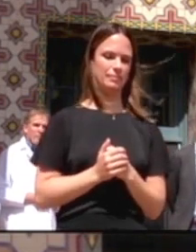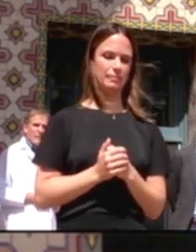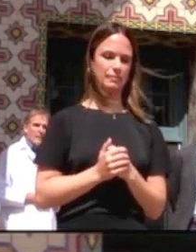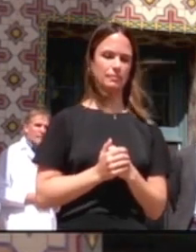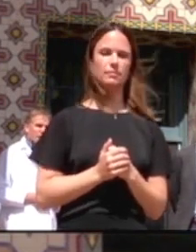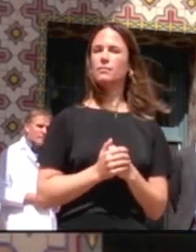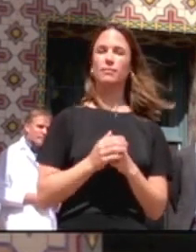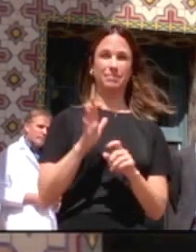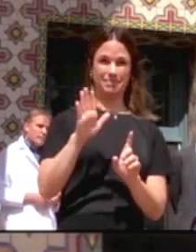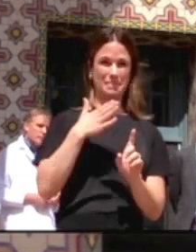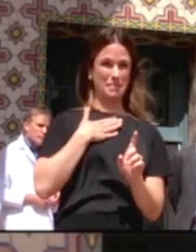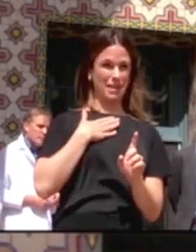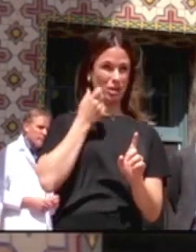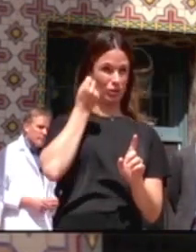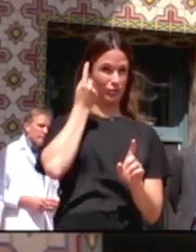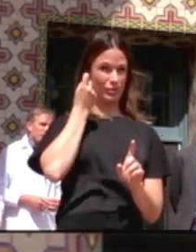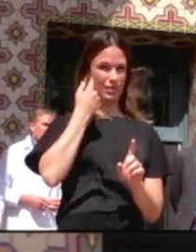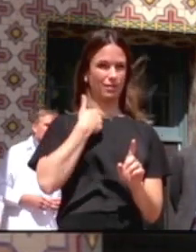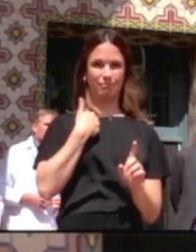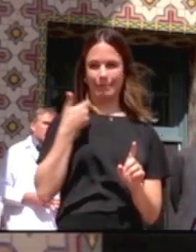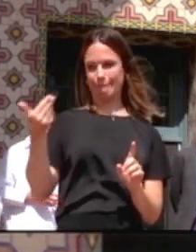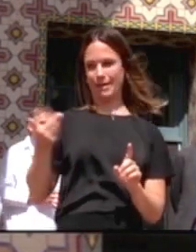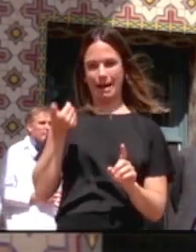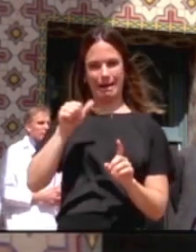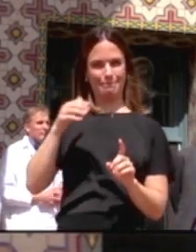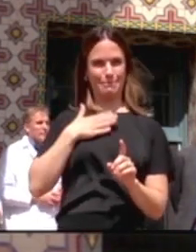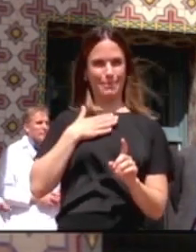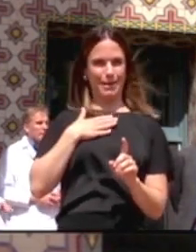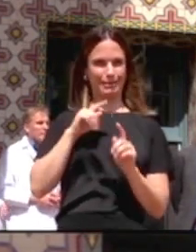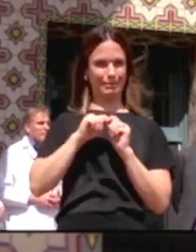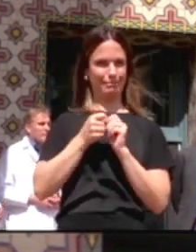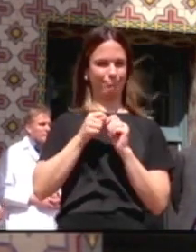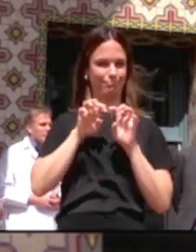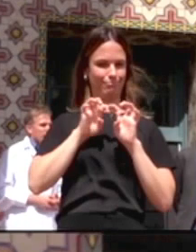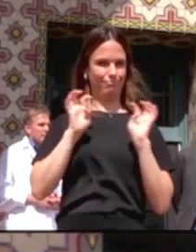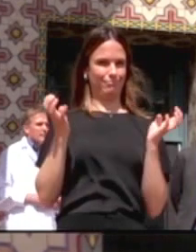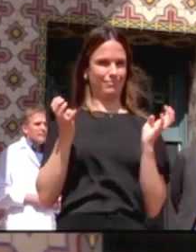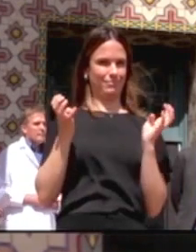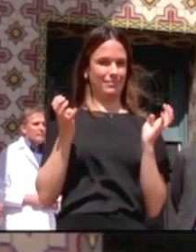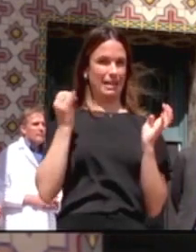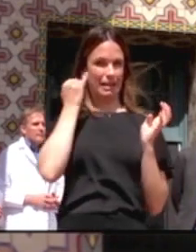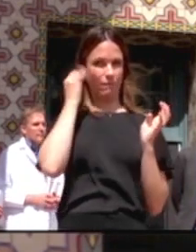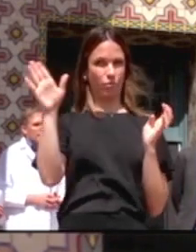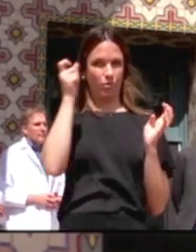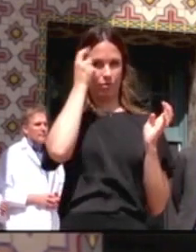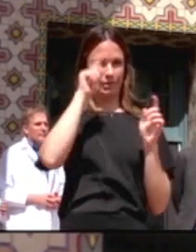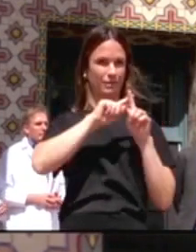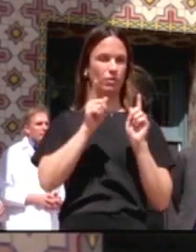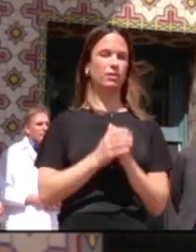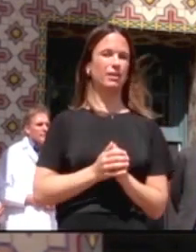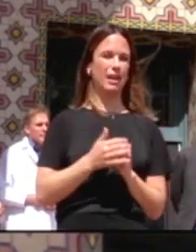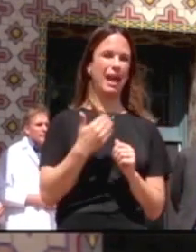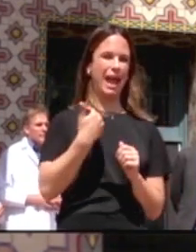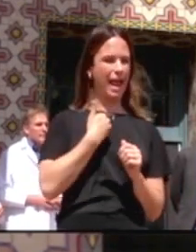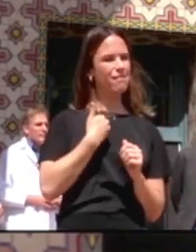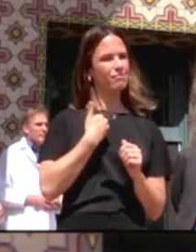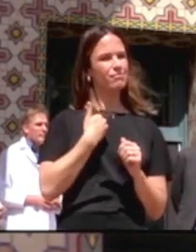To my knowledge, and I invite any of my colleagues to speak if they understand differently, there's certainly